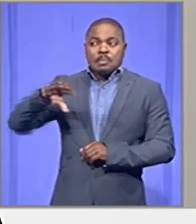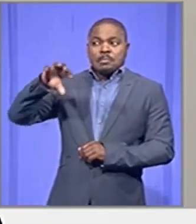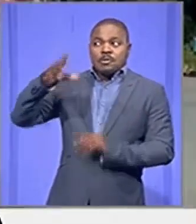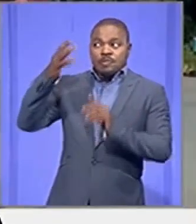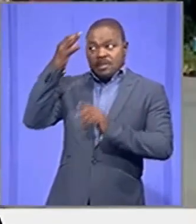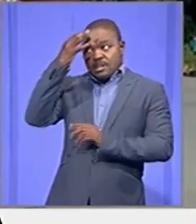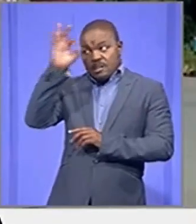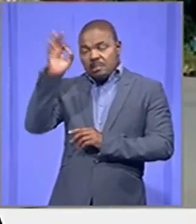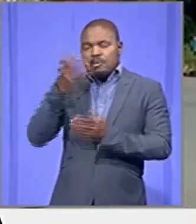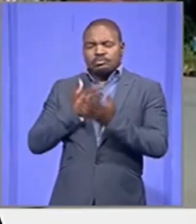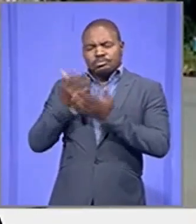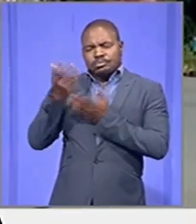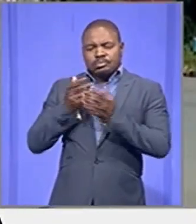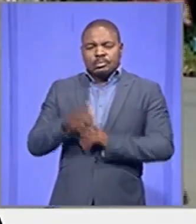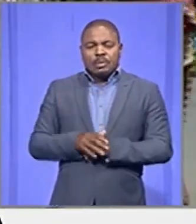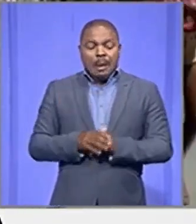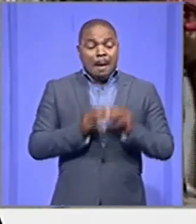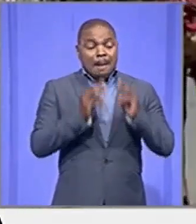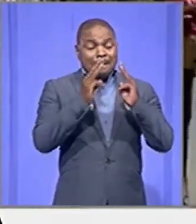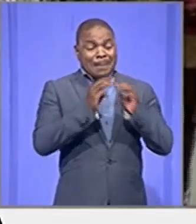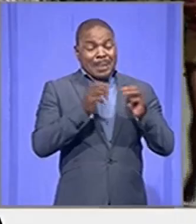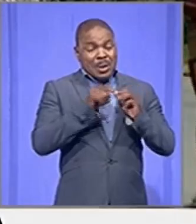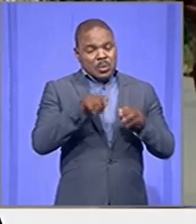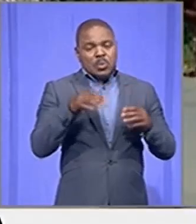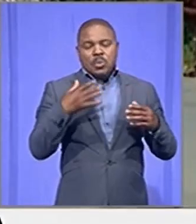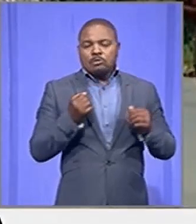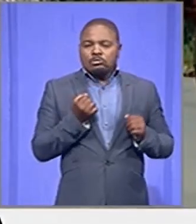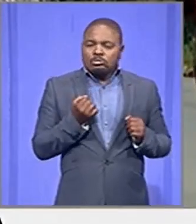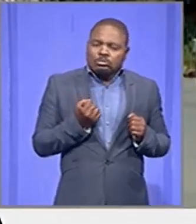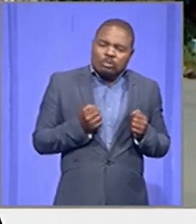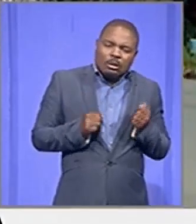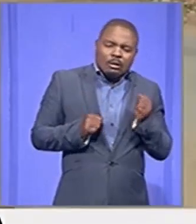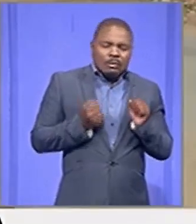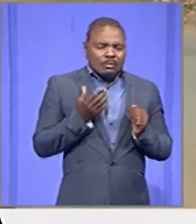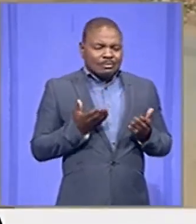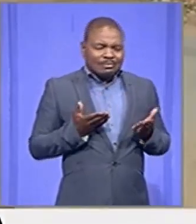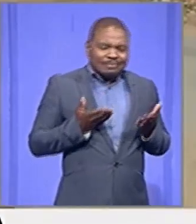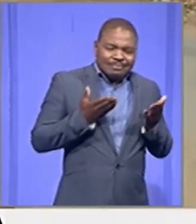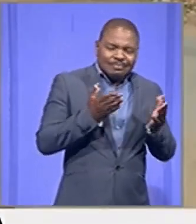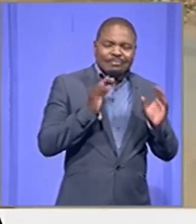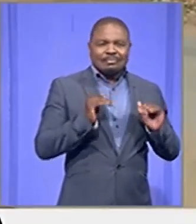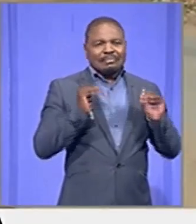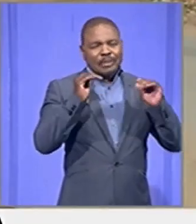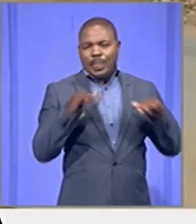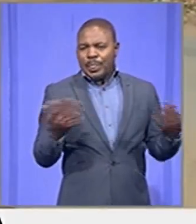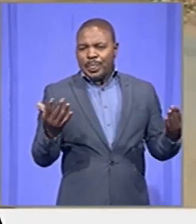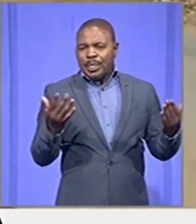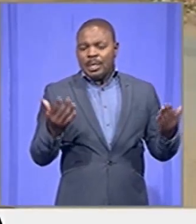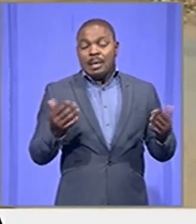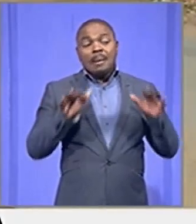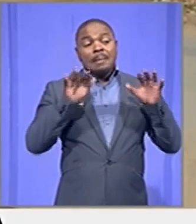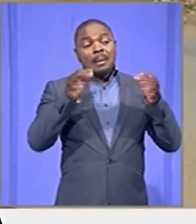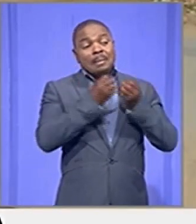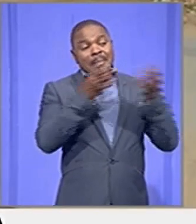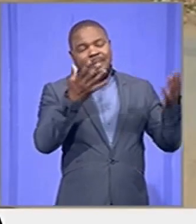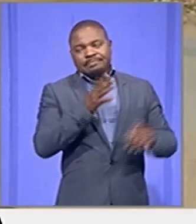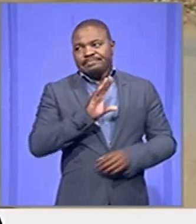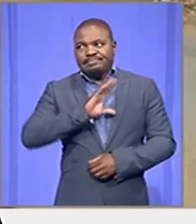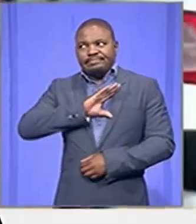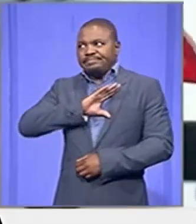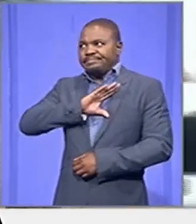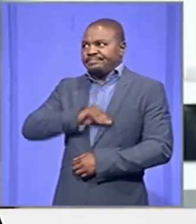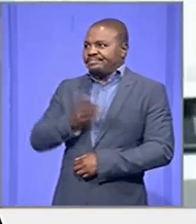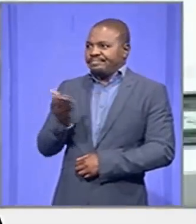provincial government. Ha Mangaung e hula ka thata hlakoreng la ho fana ka tshebeletso tsa mantlha, bongata ba batho bona bo lahlehetswe ke